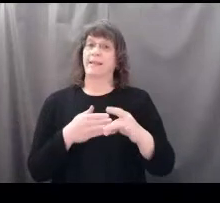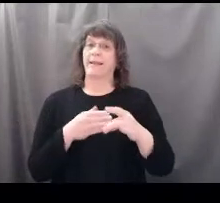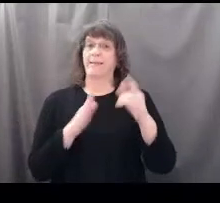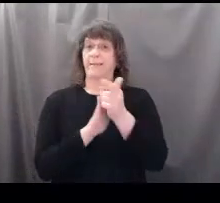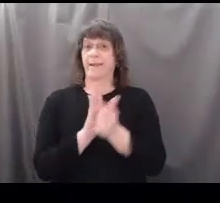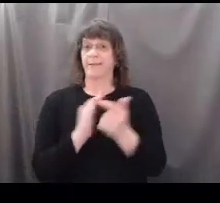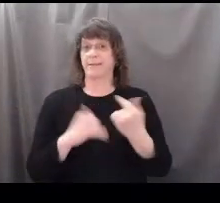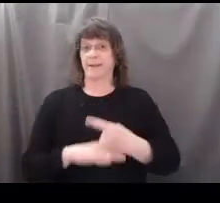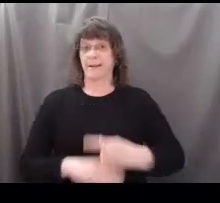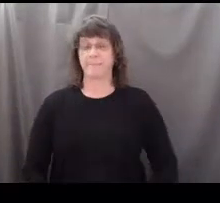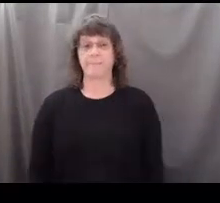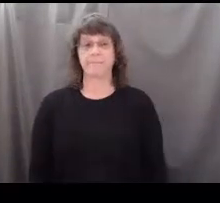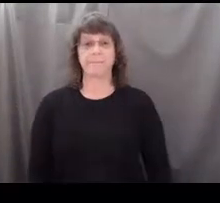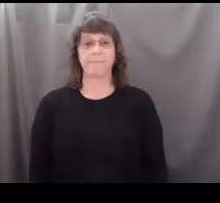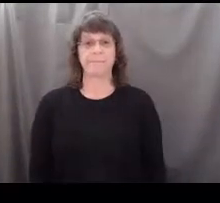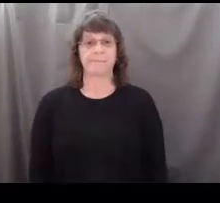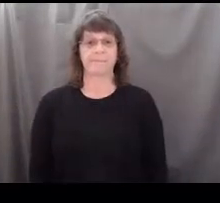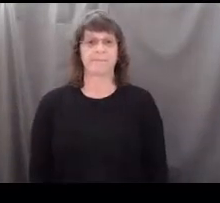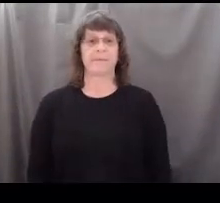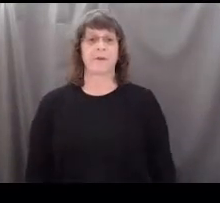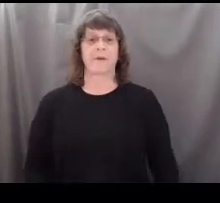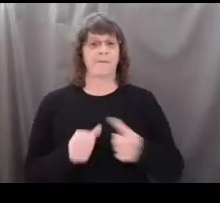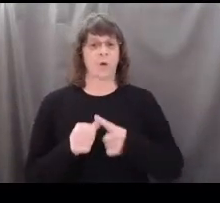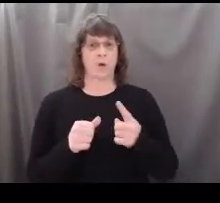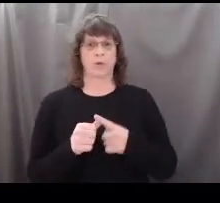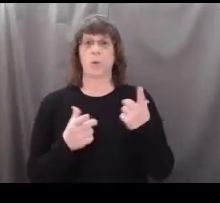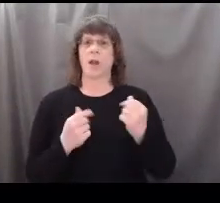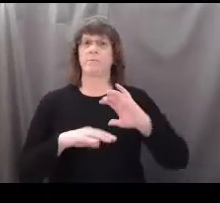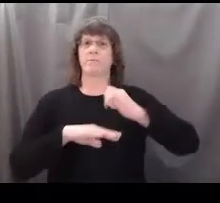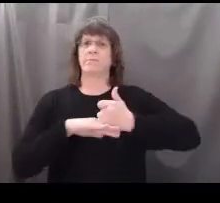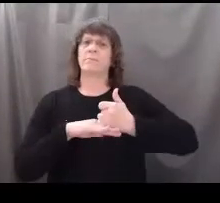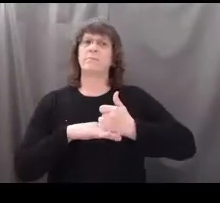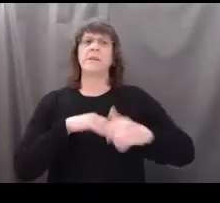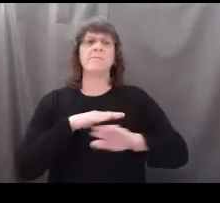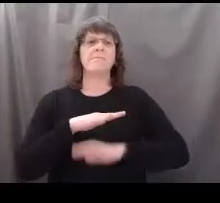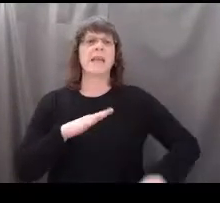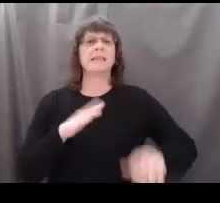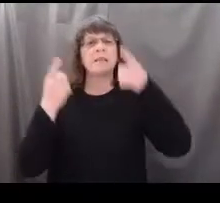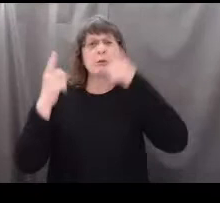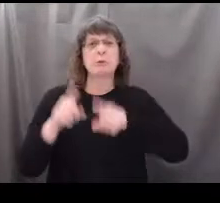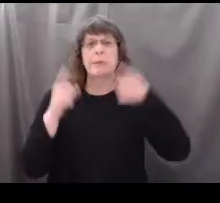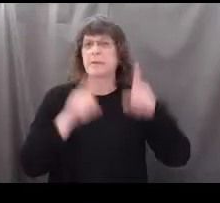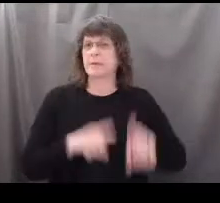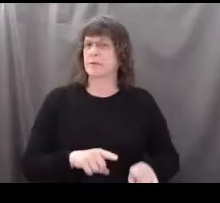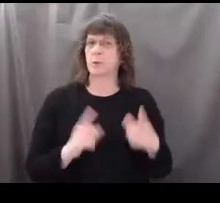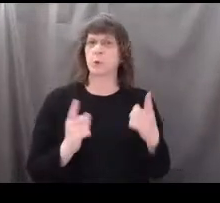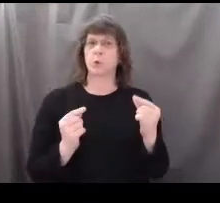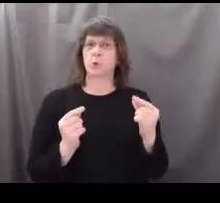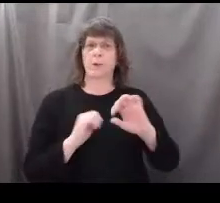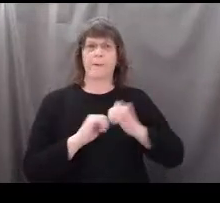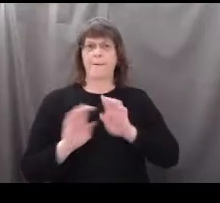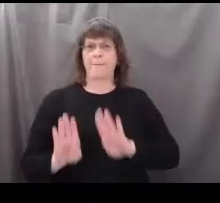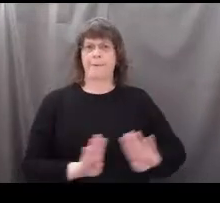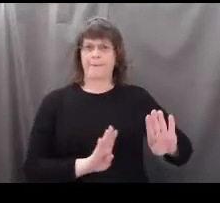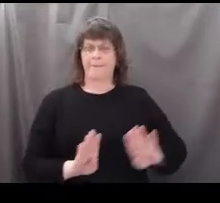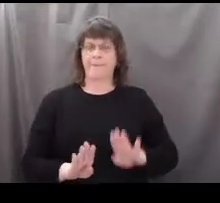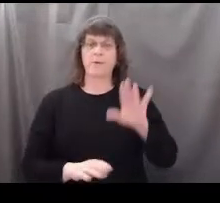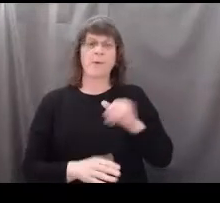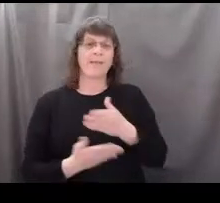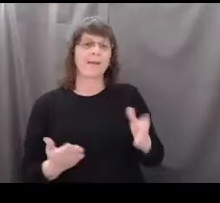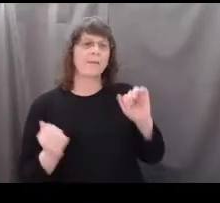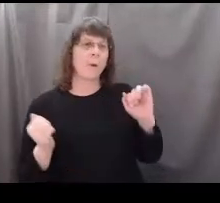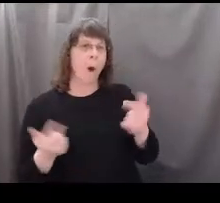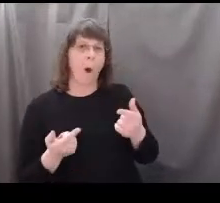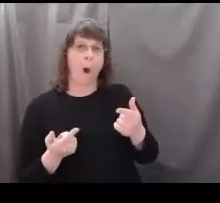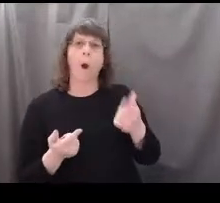today. So first of all, we want to set down some ground agreements. These are things that we're all